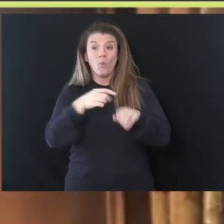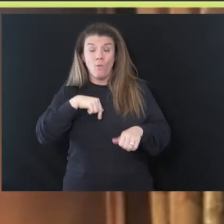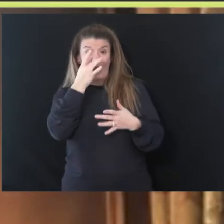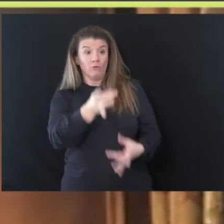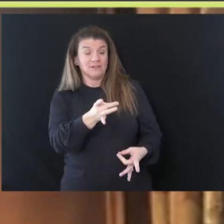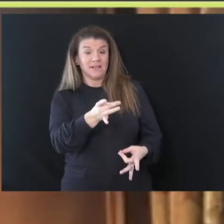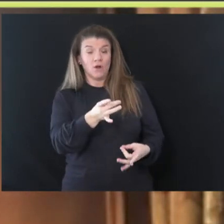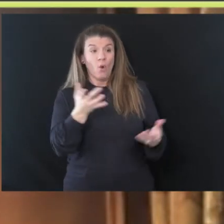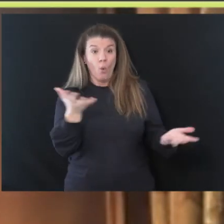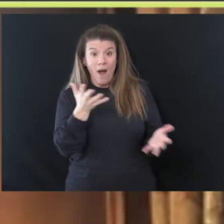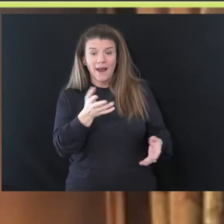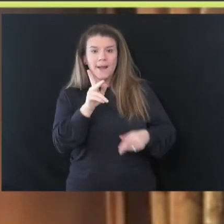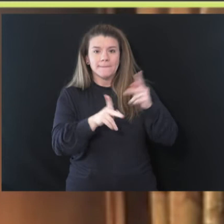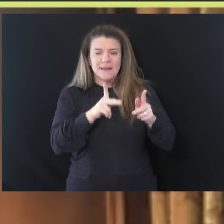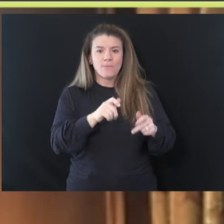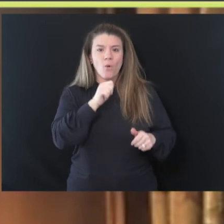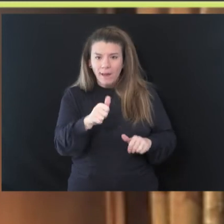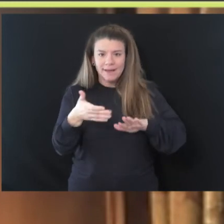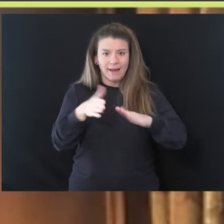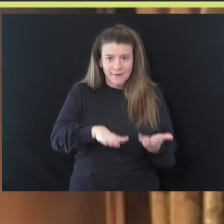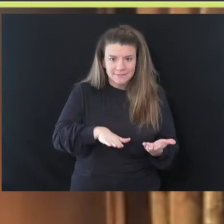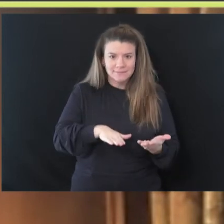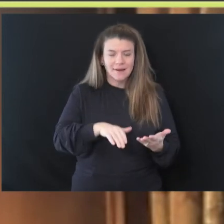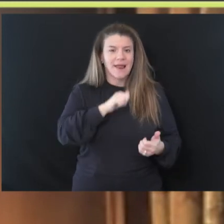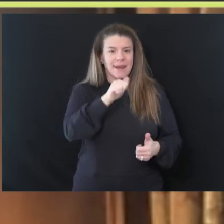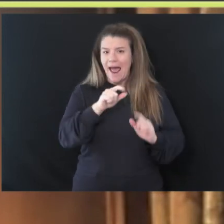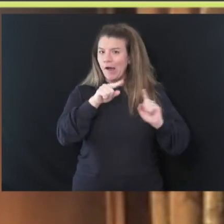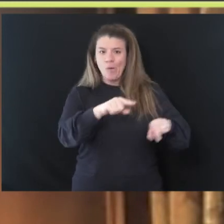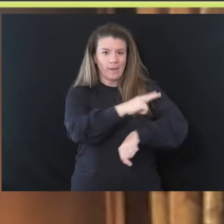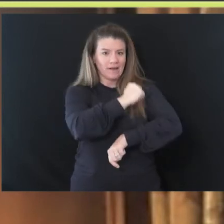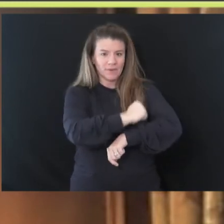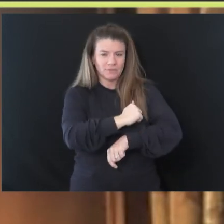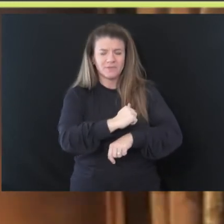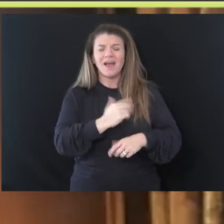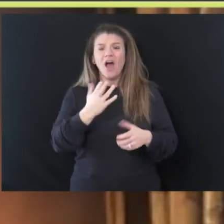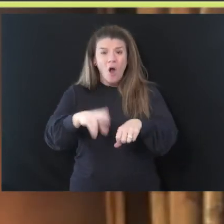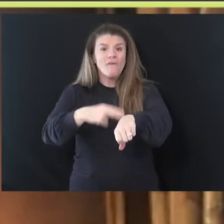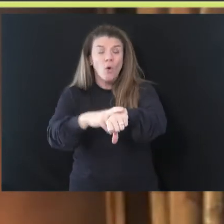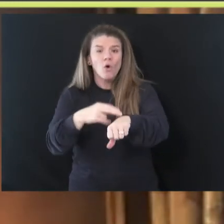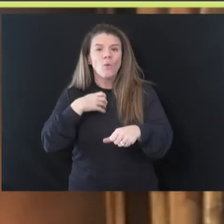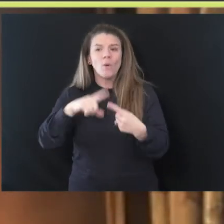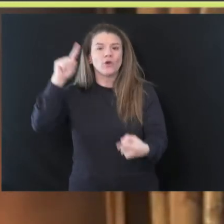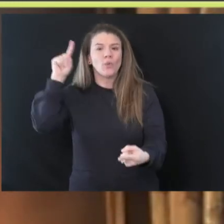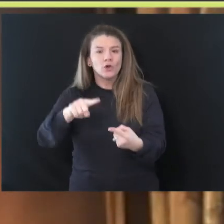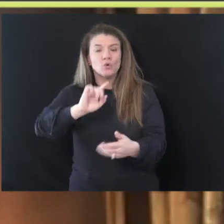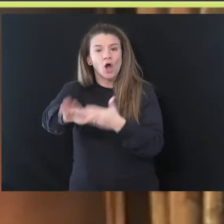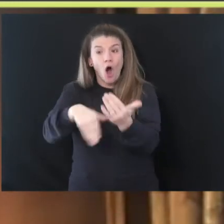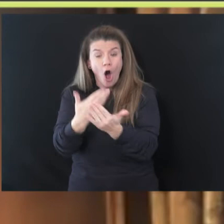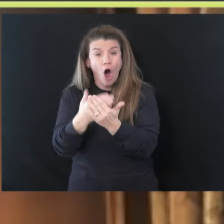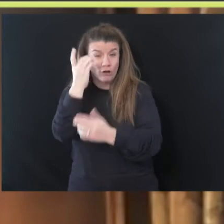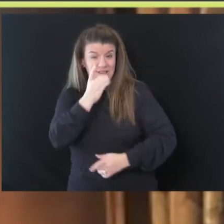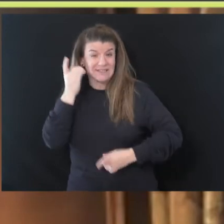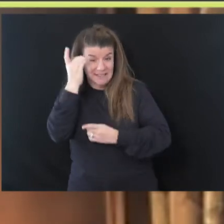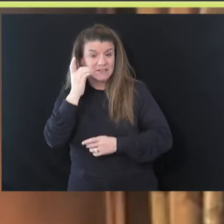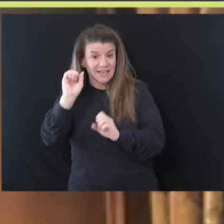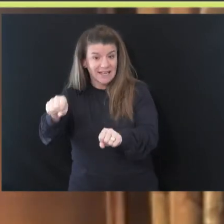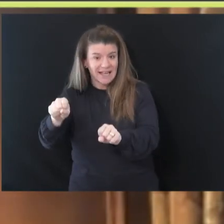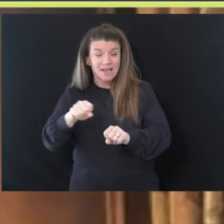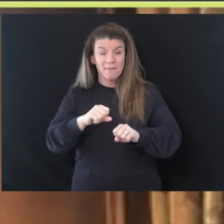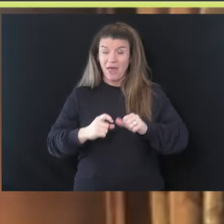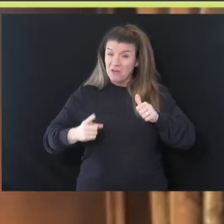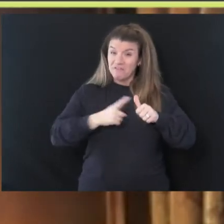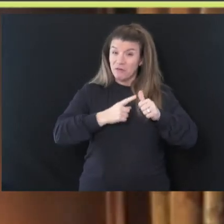out of the hospital and keeping people from dying of COVID-19. Of course, we're interested in reducing all disease, but the first, priority is